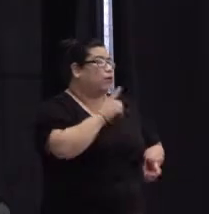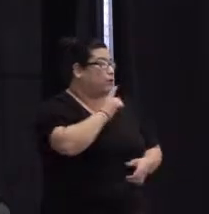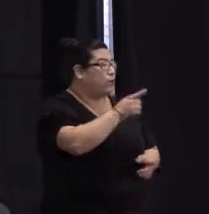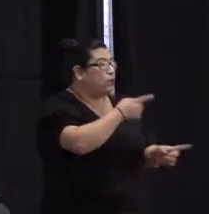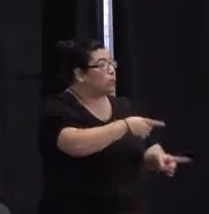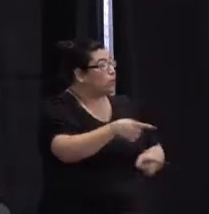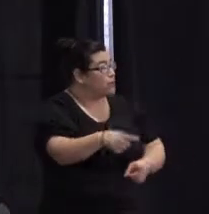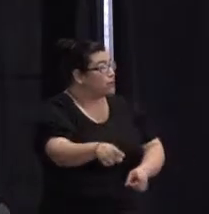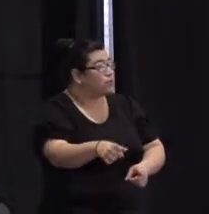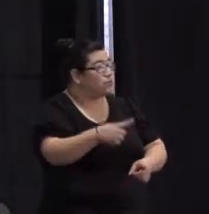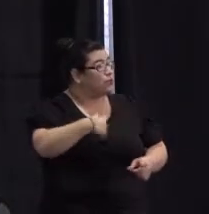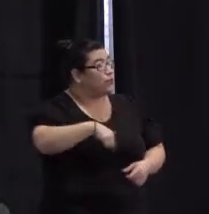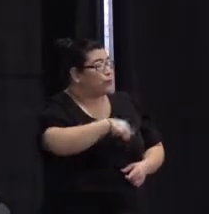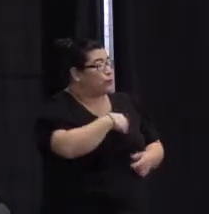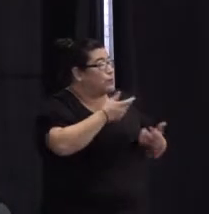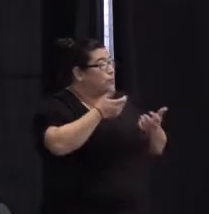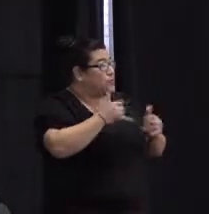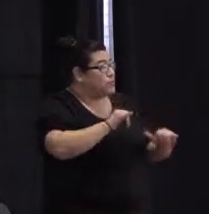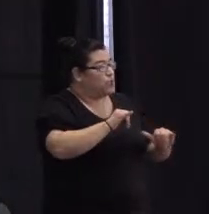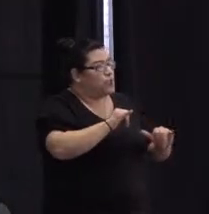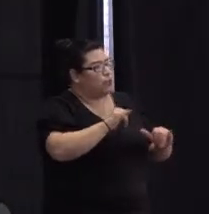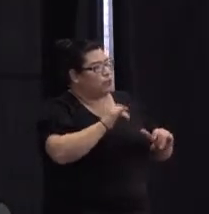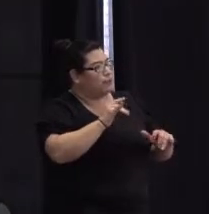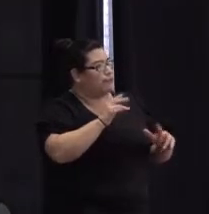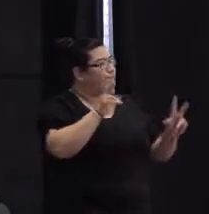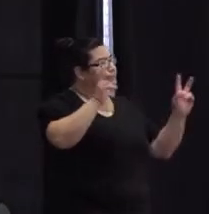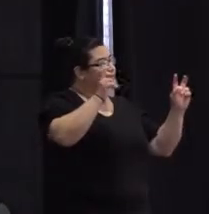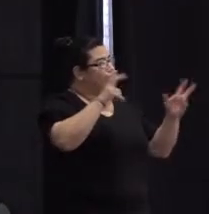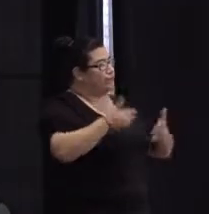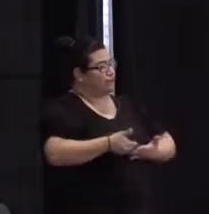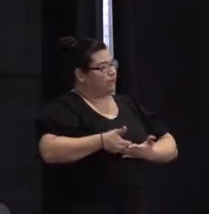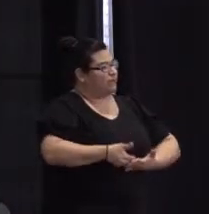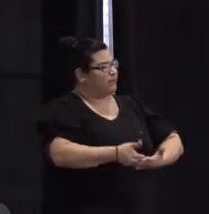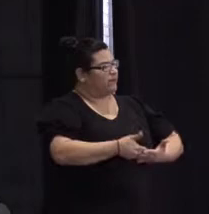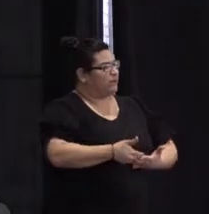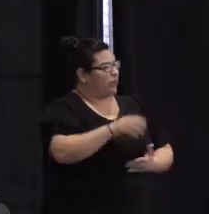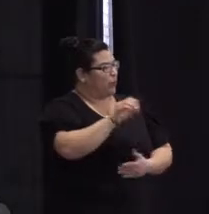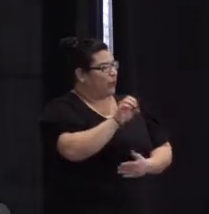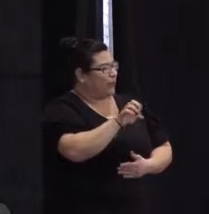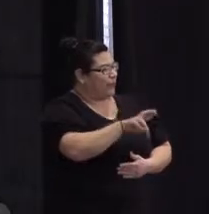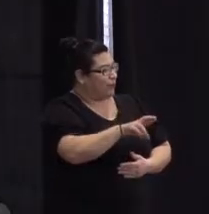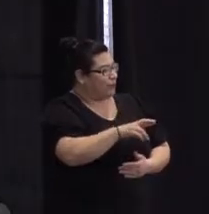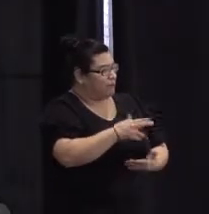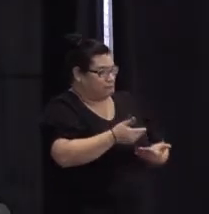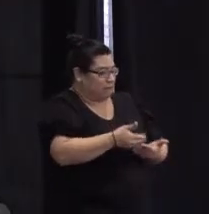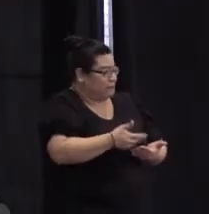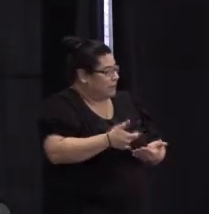occurrence. We're still in the infancy of this OER.